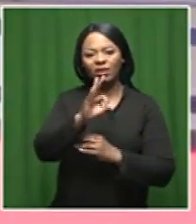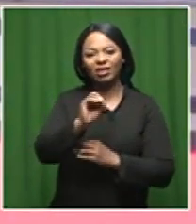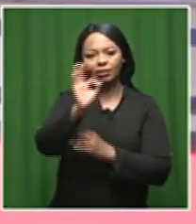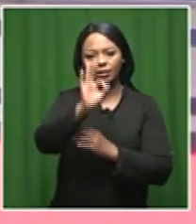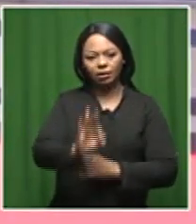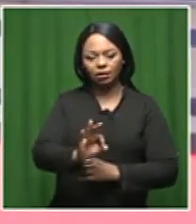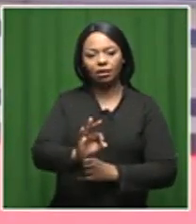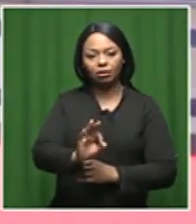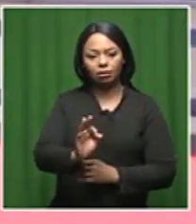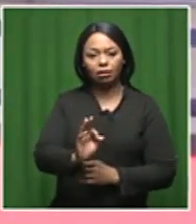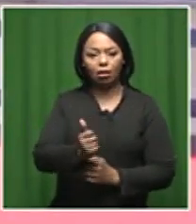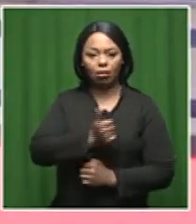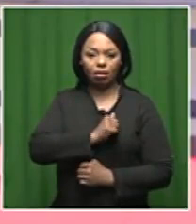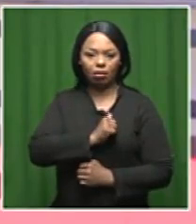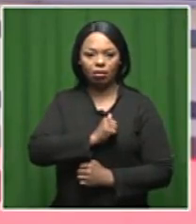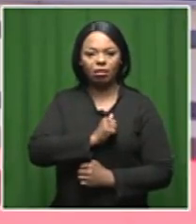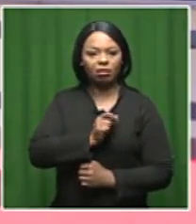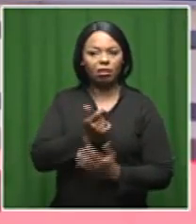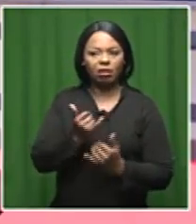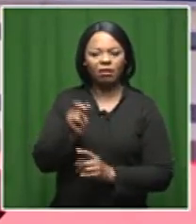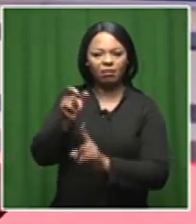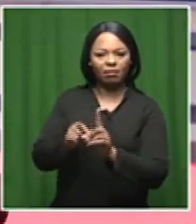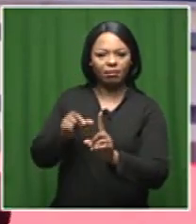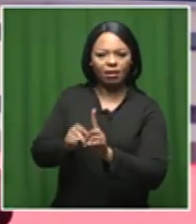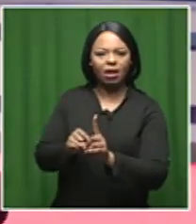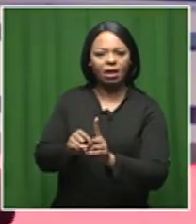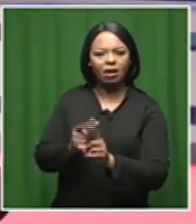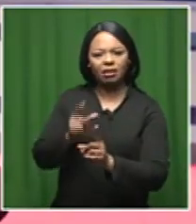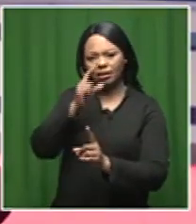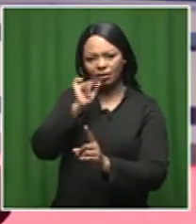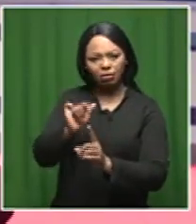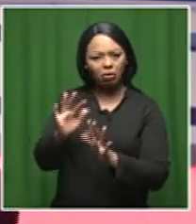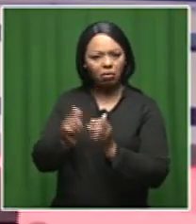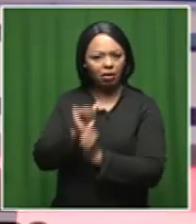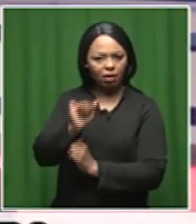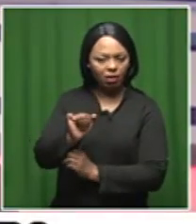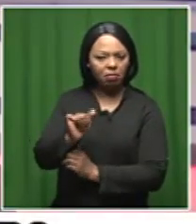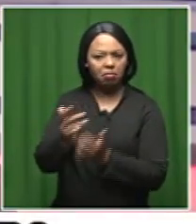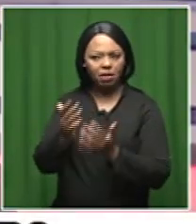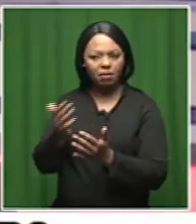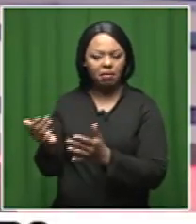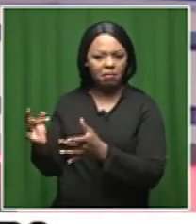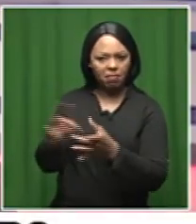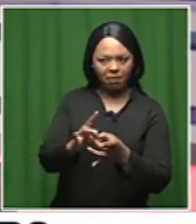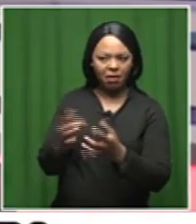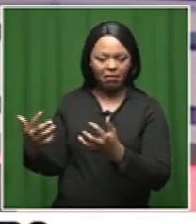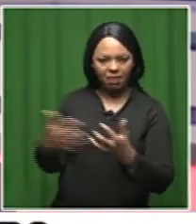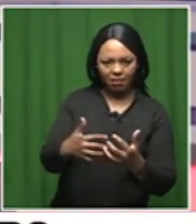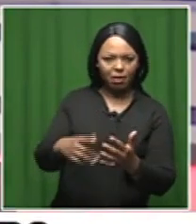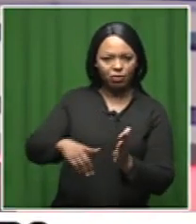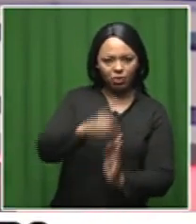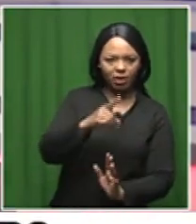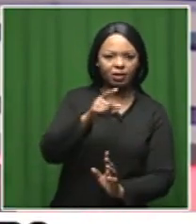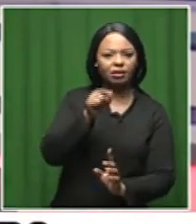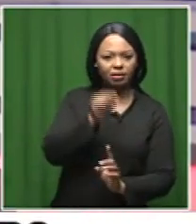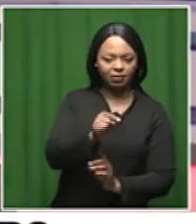30% chance that you may have a sibling that is a bone marrow match for you, meaning that there is a 70% chance that someone else is going to